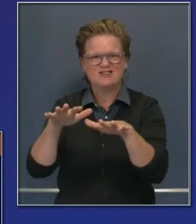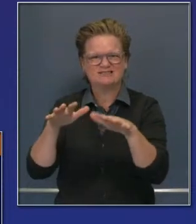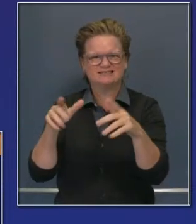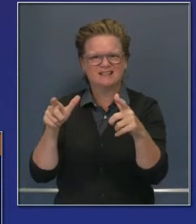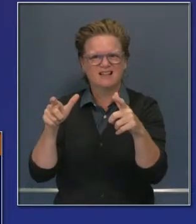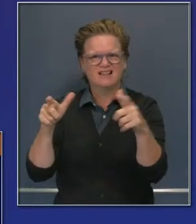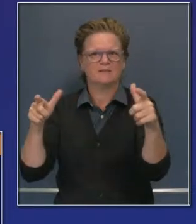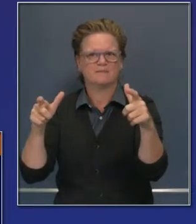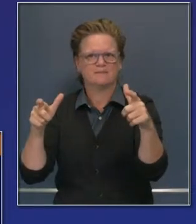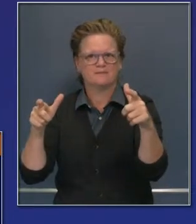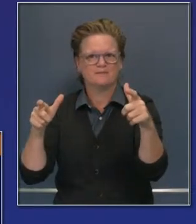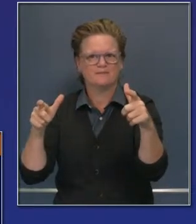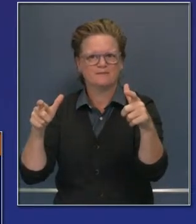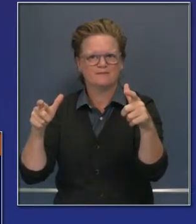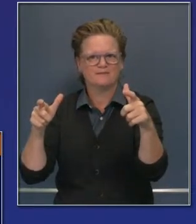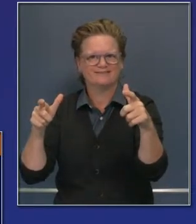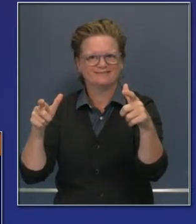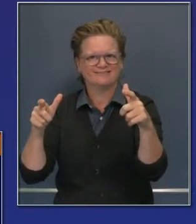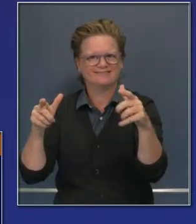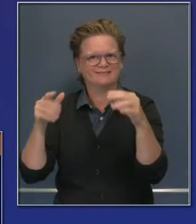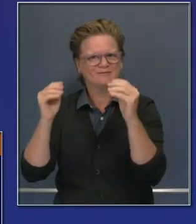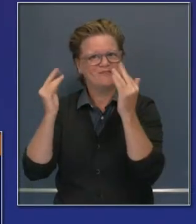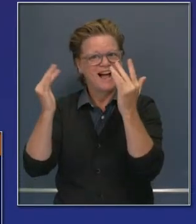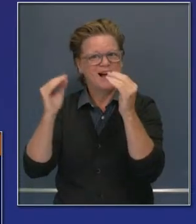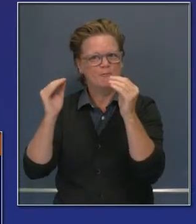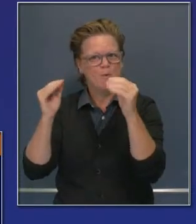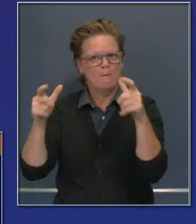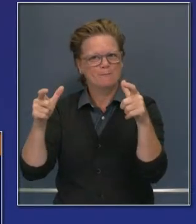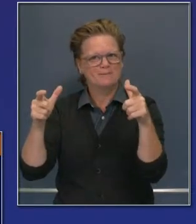seen over the course of the last few weeks. Some